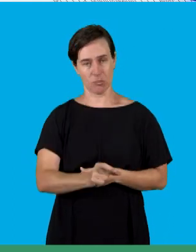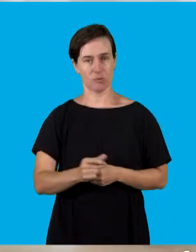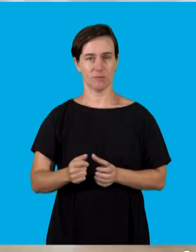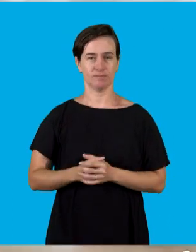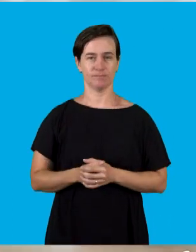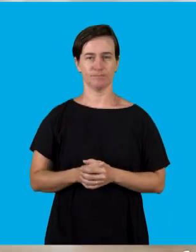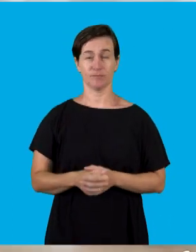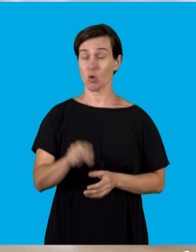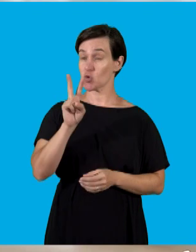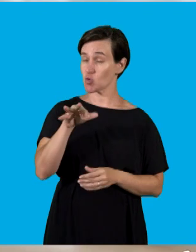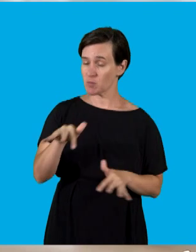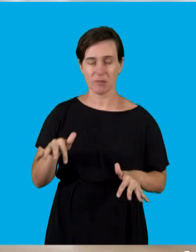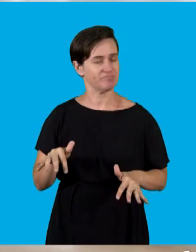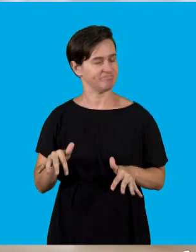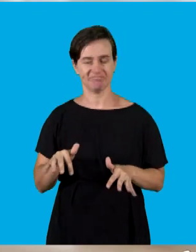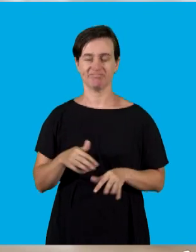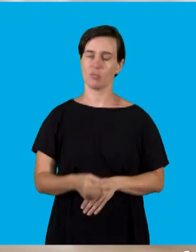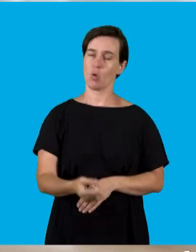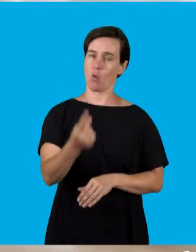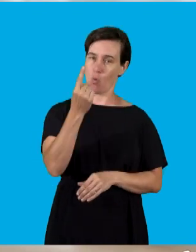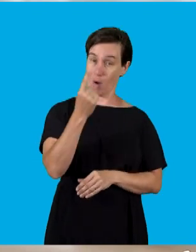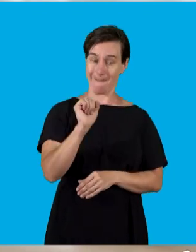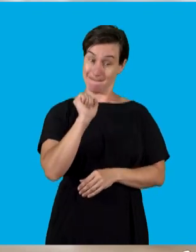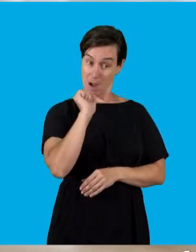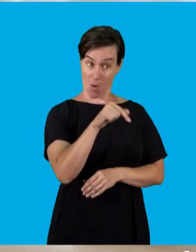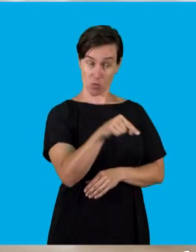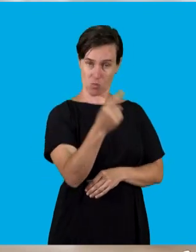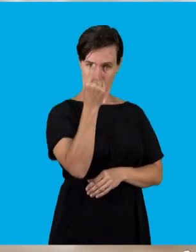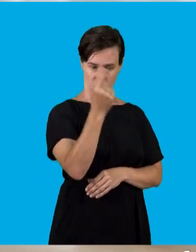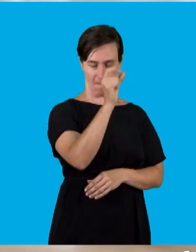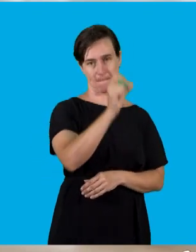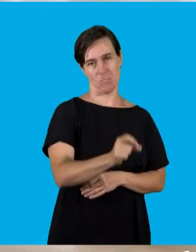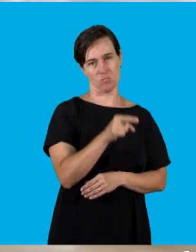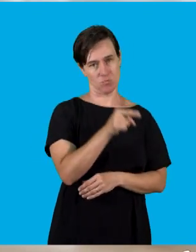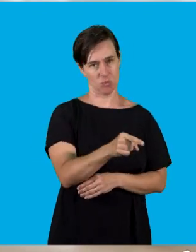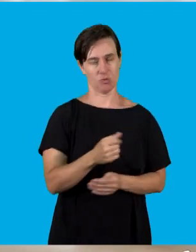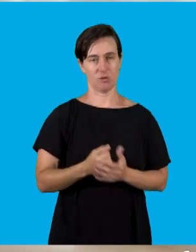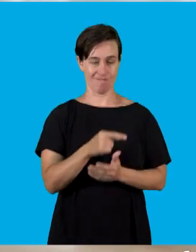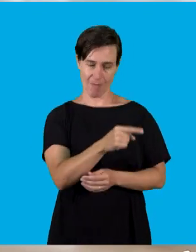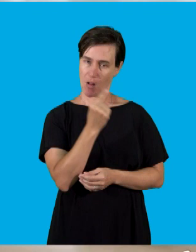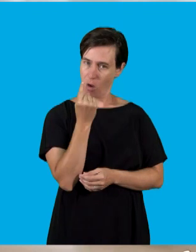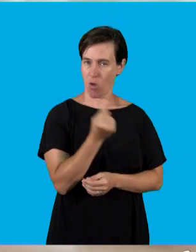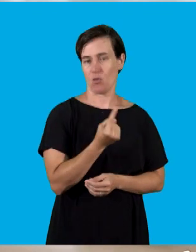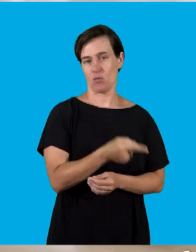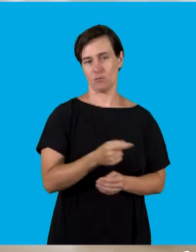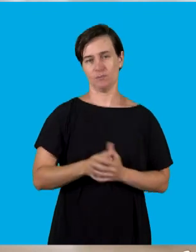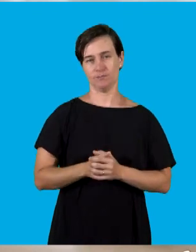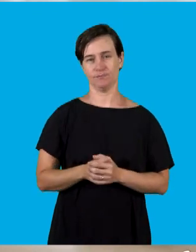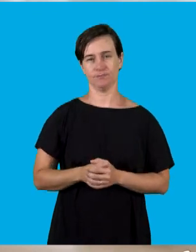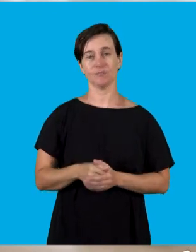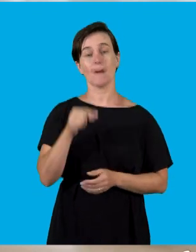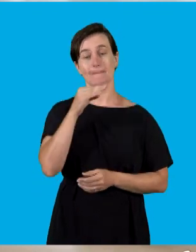person. It's not owned by two people, but the business belongs to one person alone. So that particular